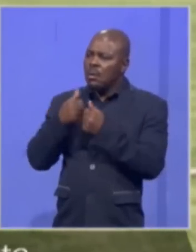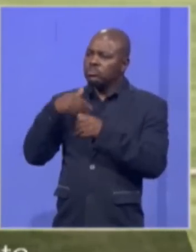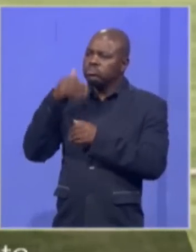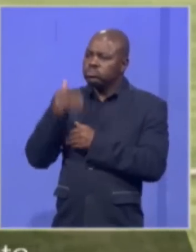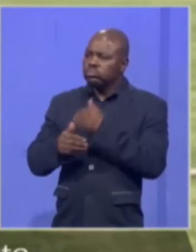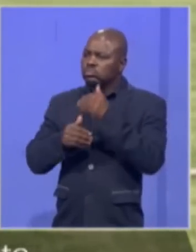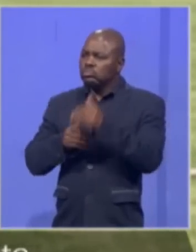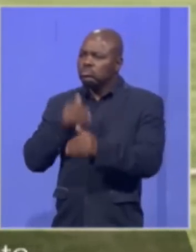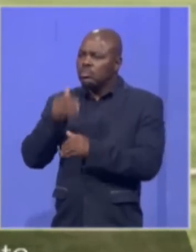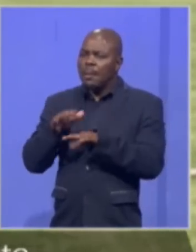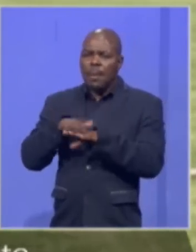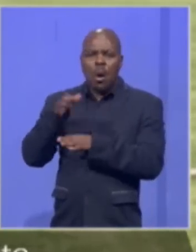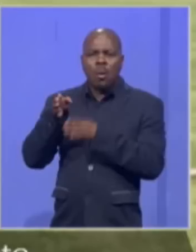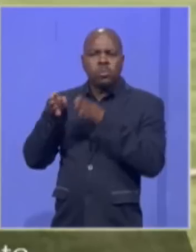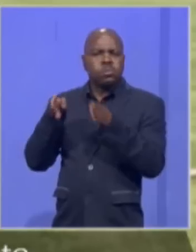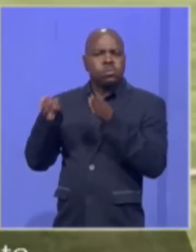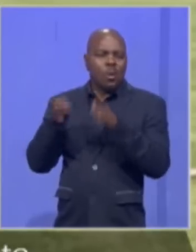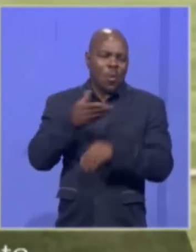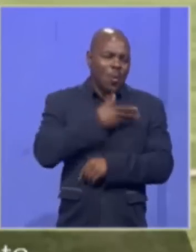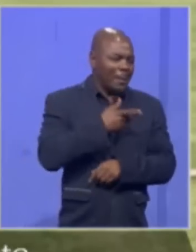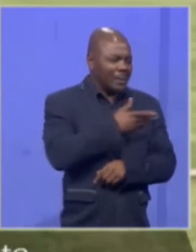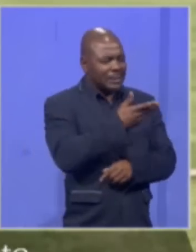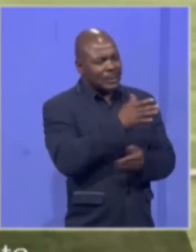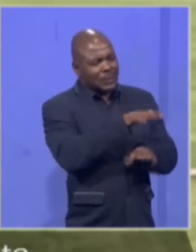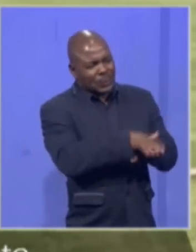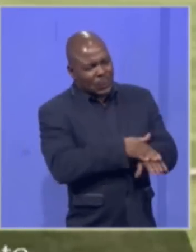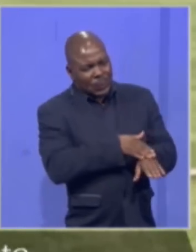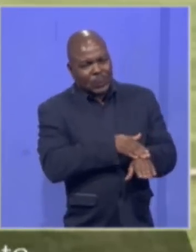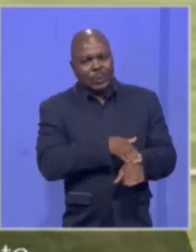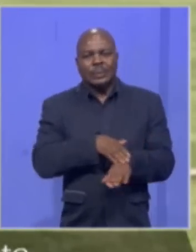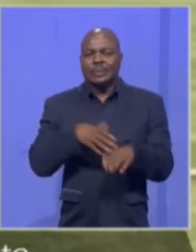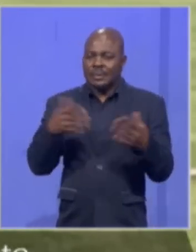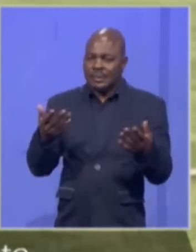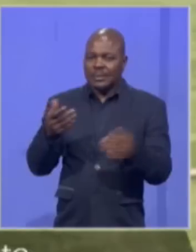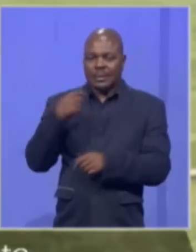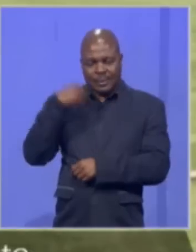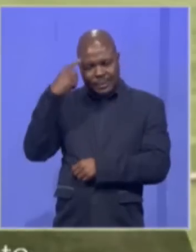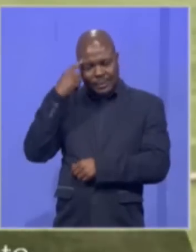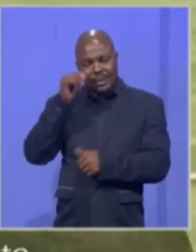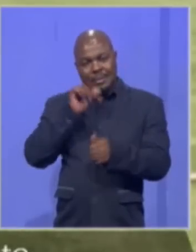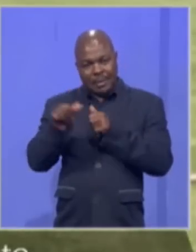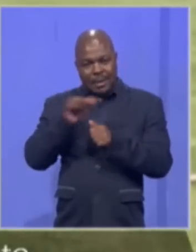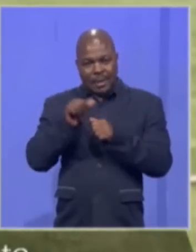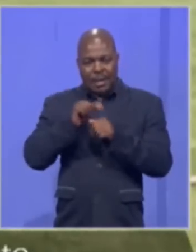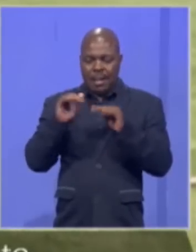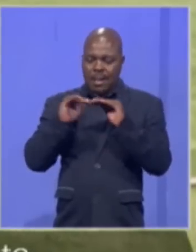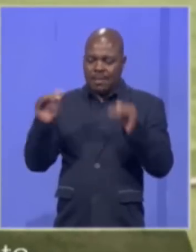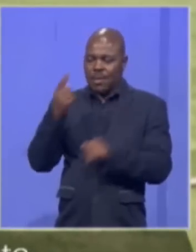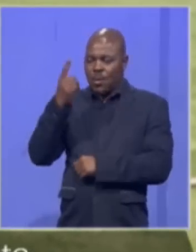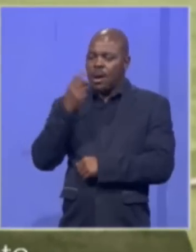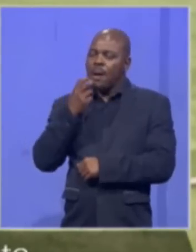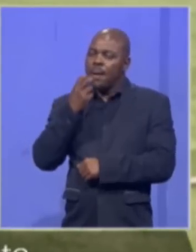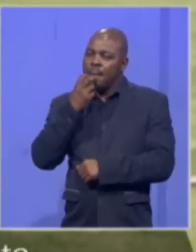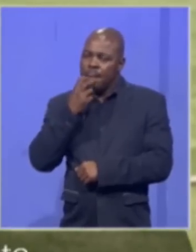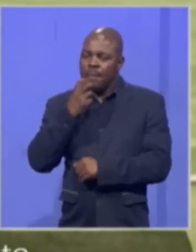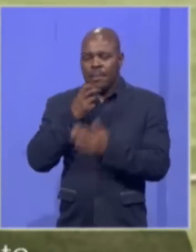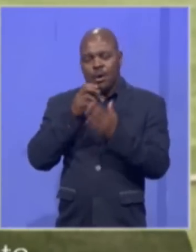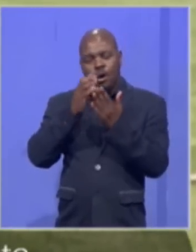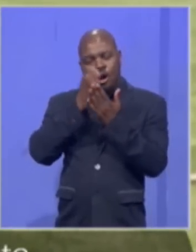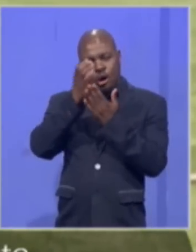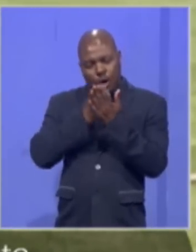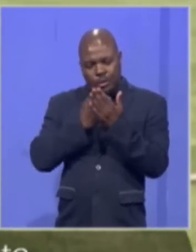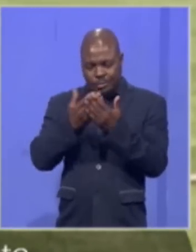coming in quicker than the women's. They're starting sooner after COVID. So I thought, let me get my level 1 umpires course